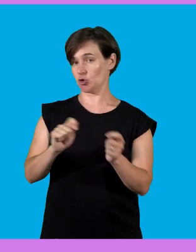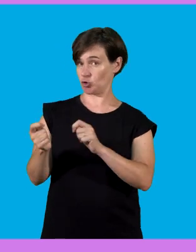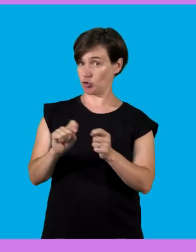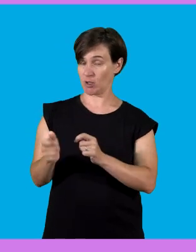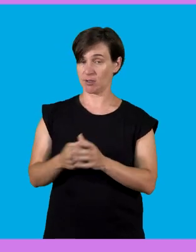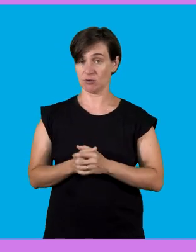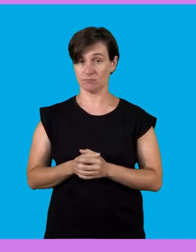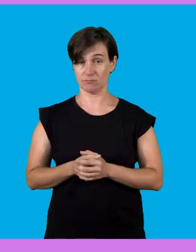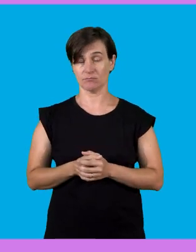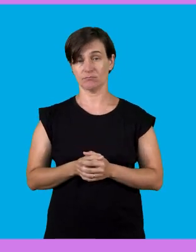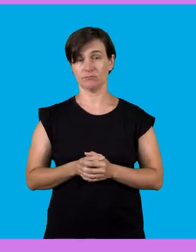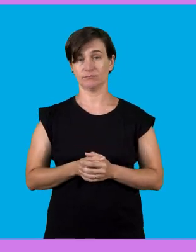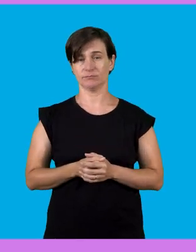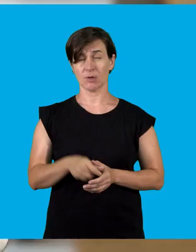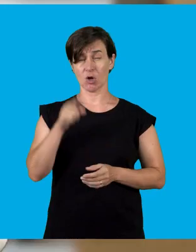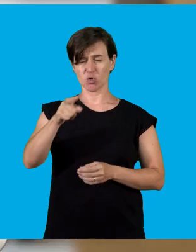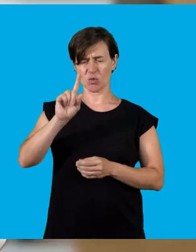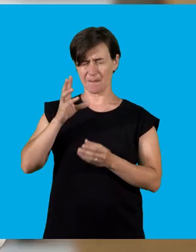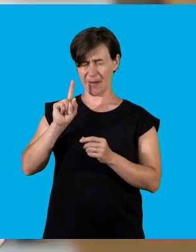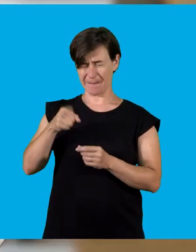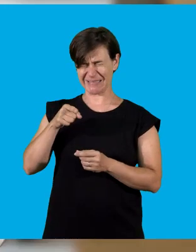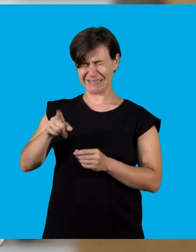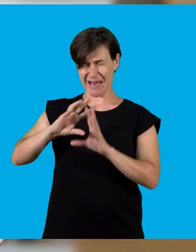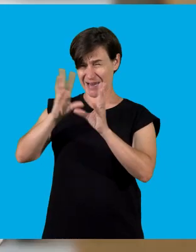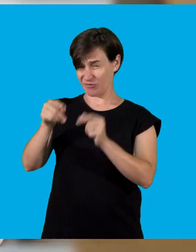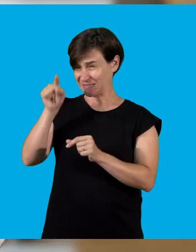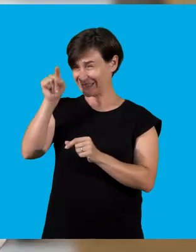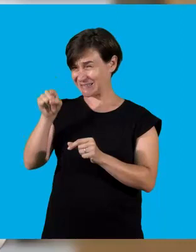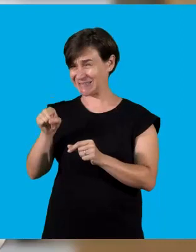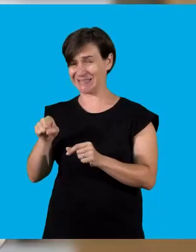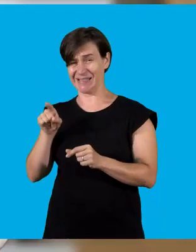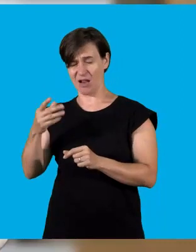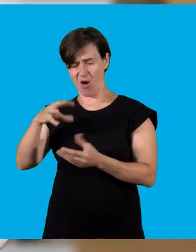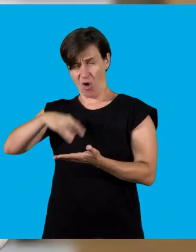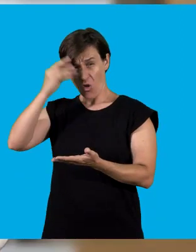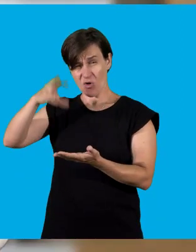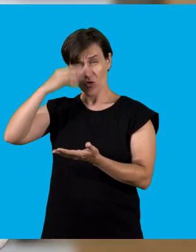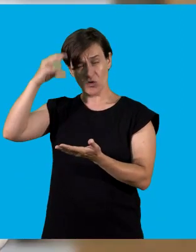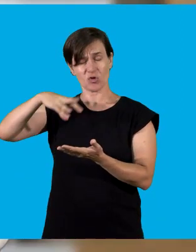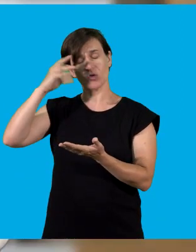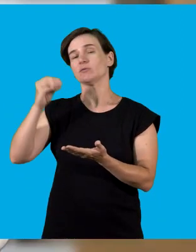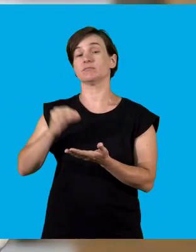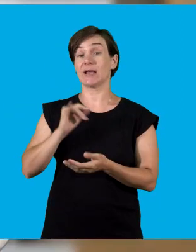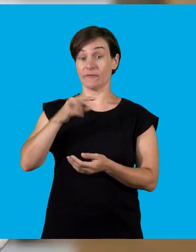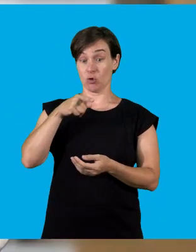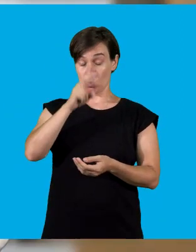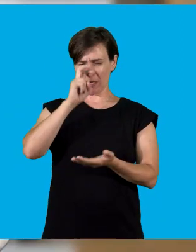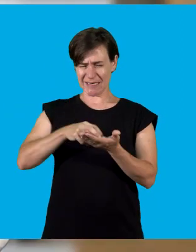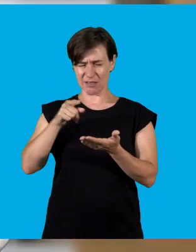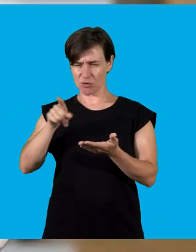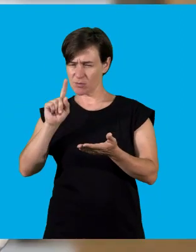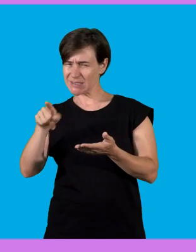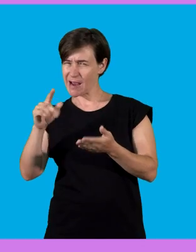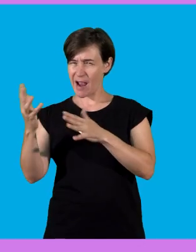And remember, you don't need to learn this off by heart. You will, wherever you need it, you'll get